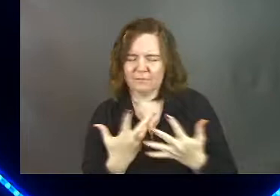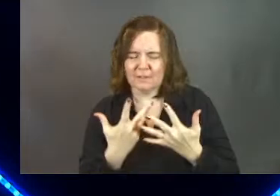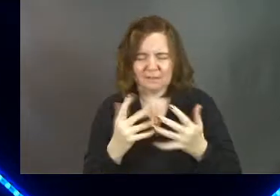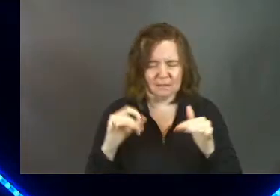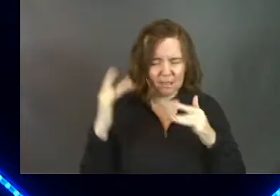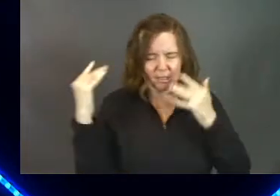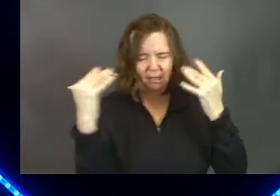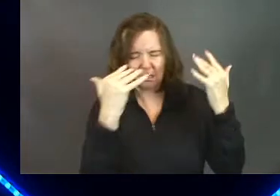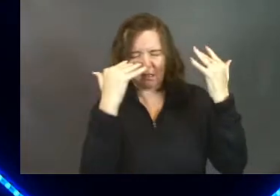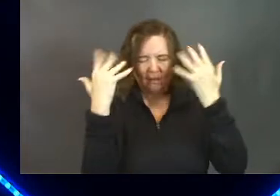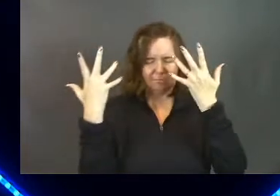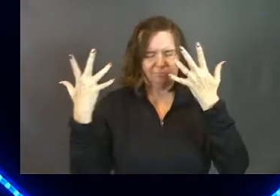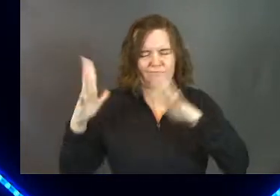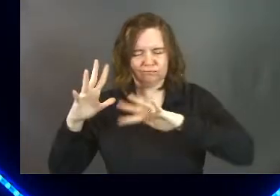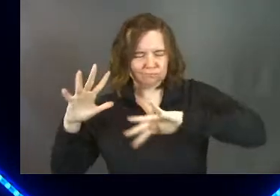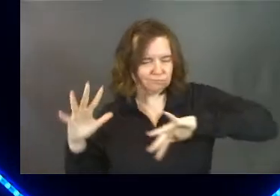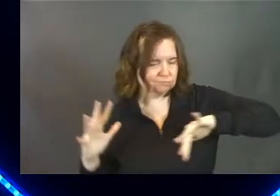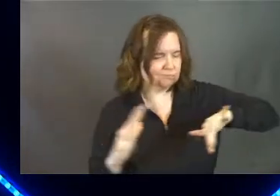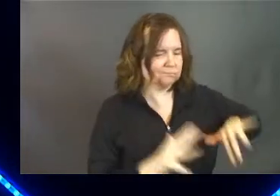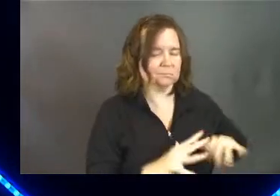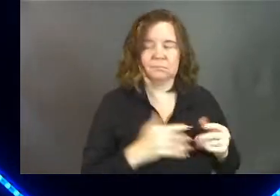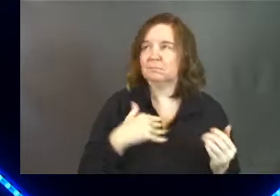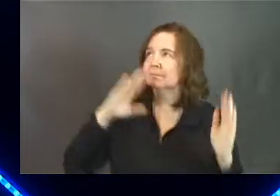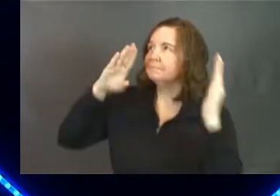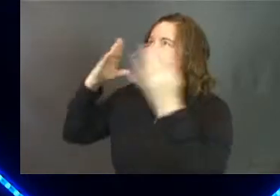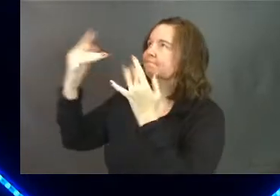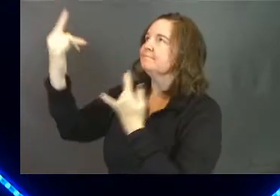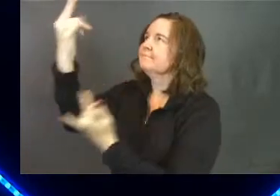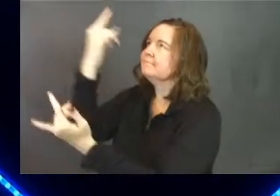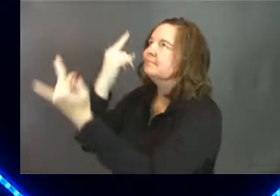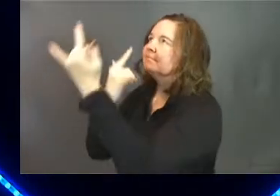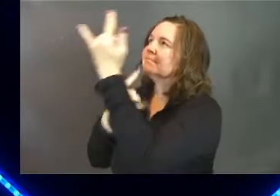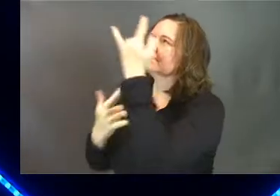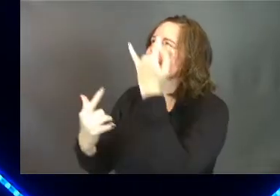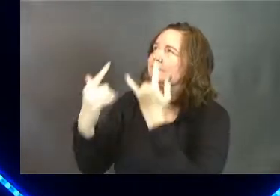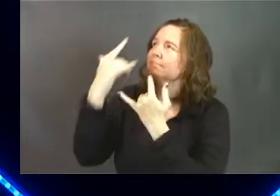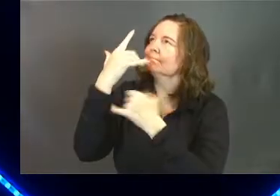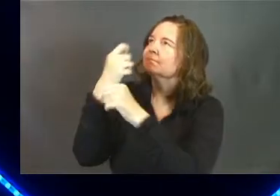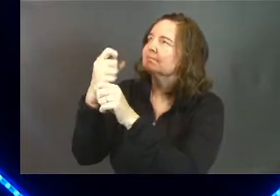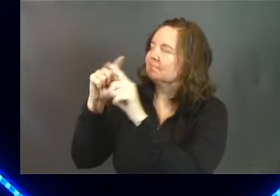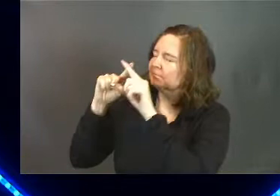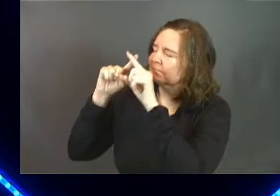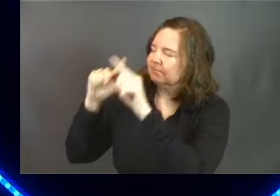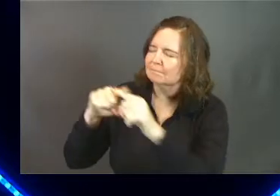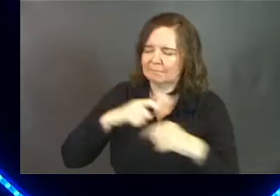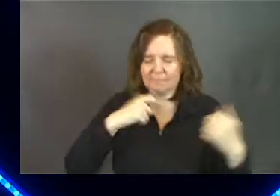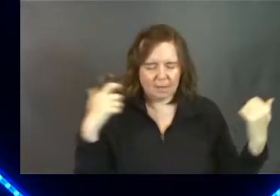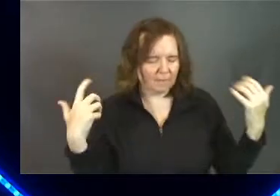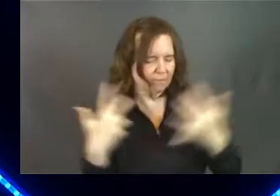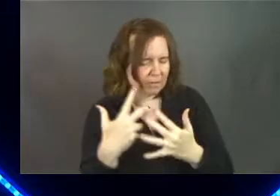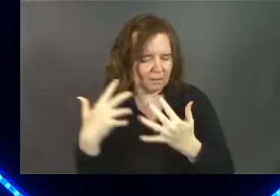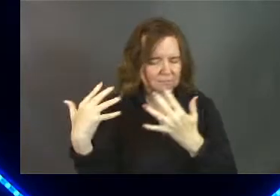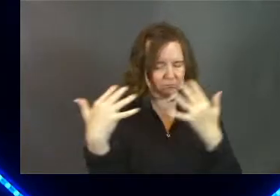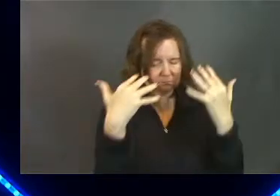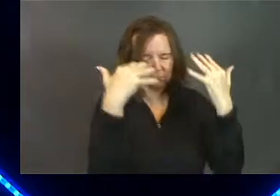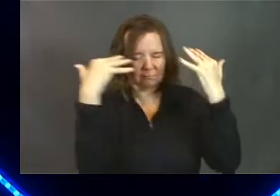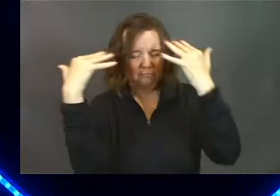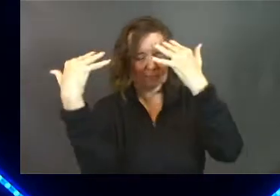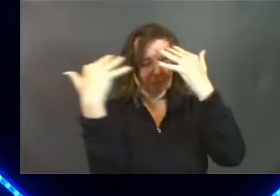my fear doesn't stand a chance when I stand in your love. And my